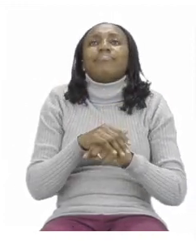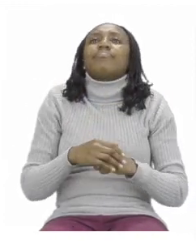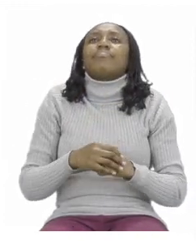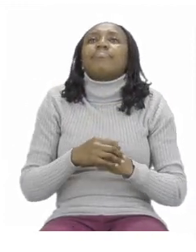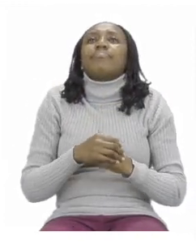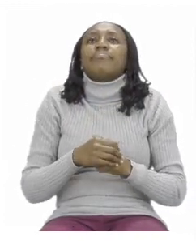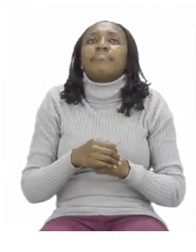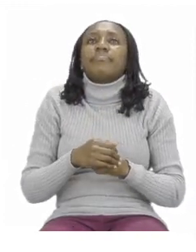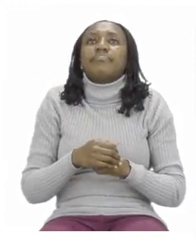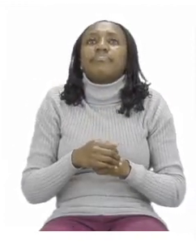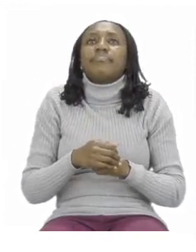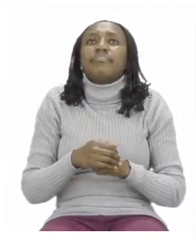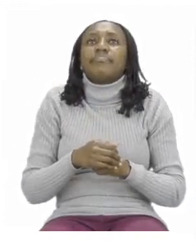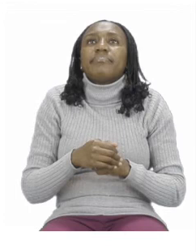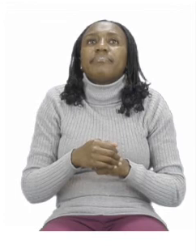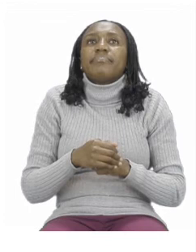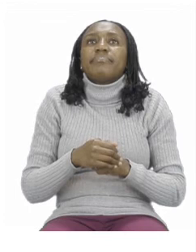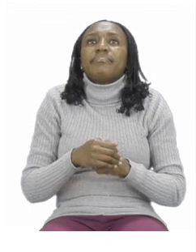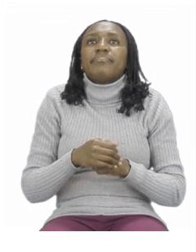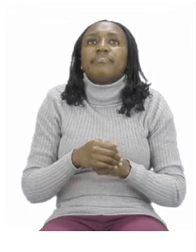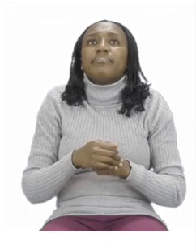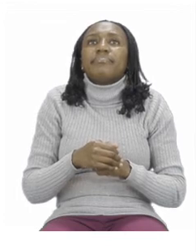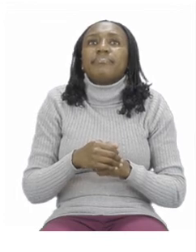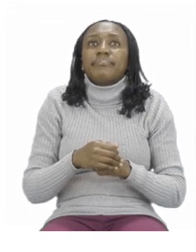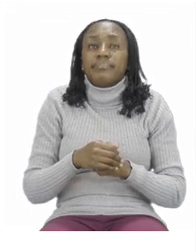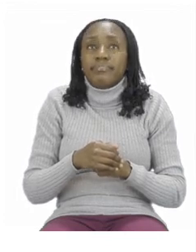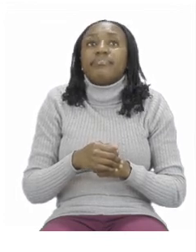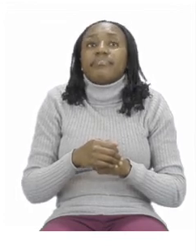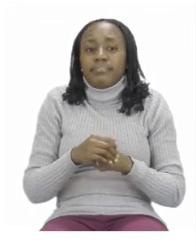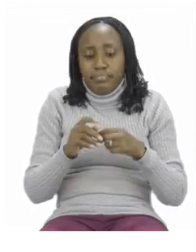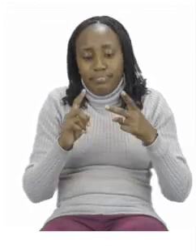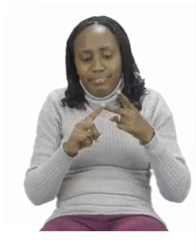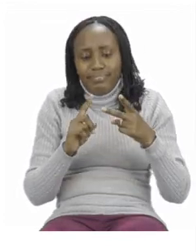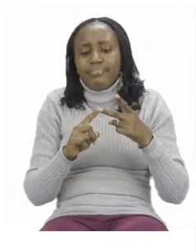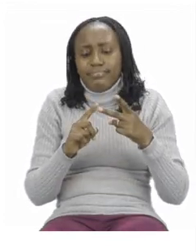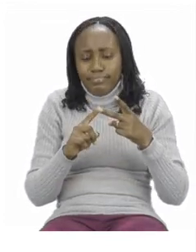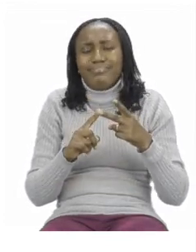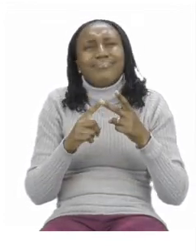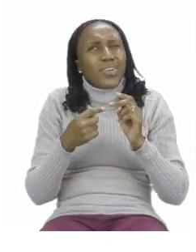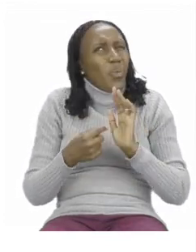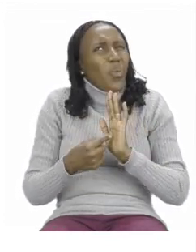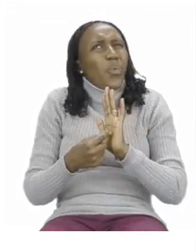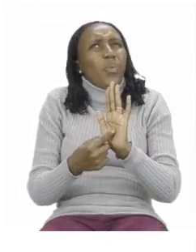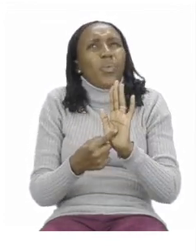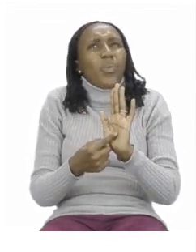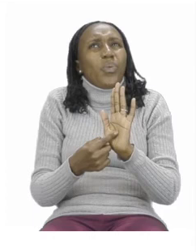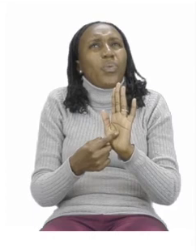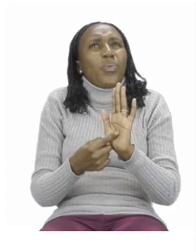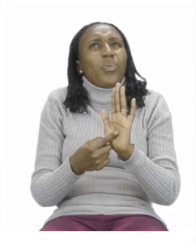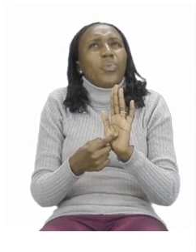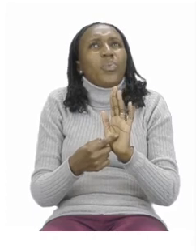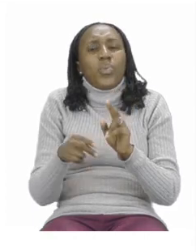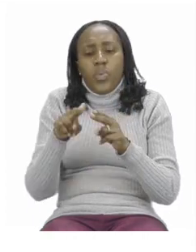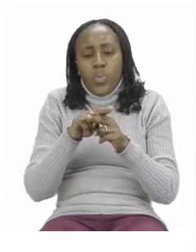wasting. So I think the second picture clearly shows us the